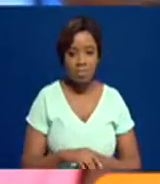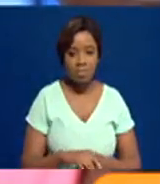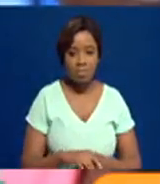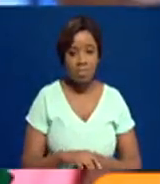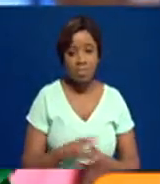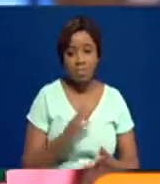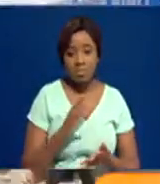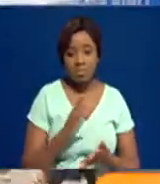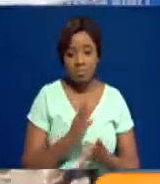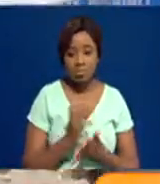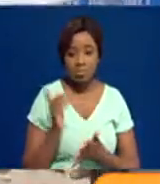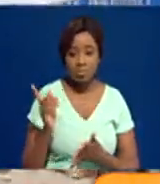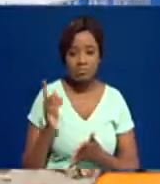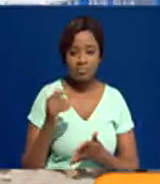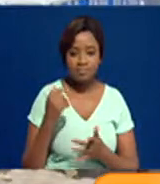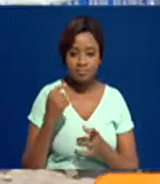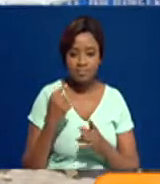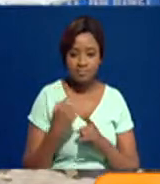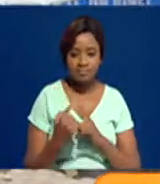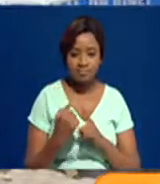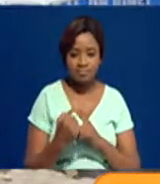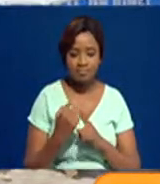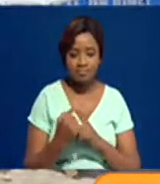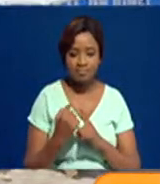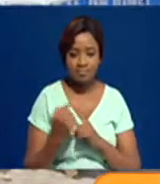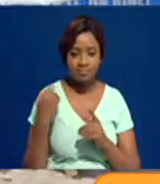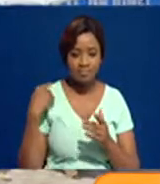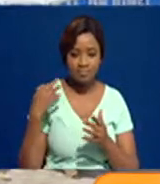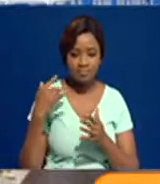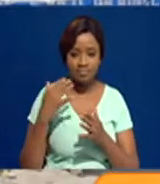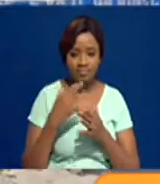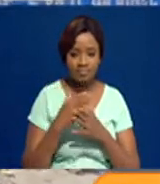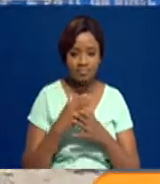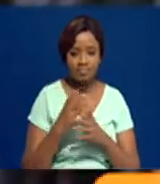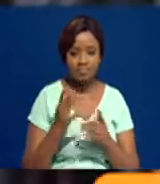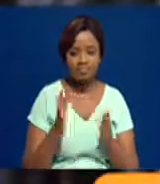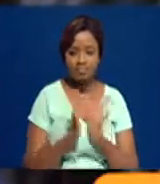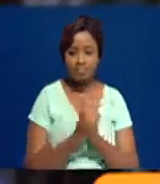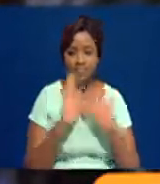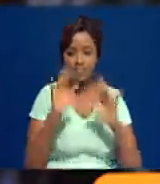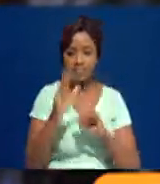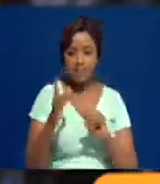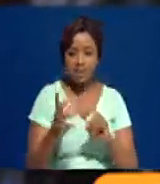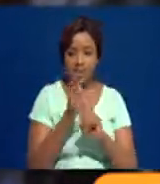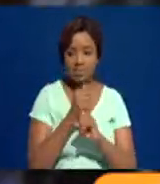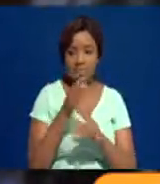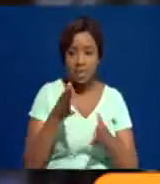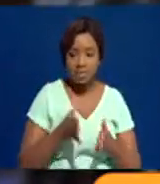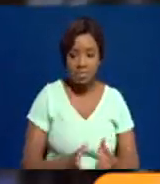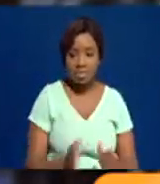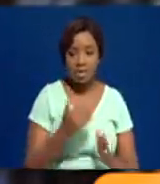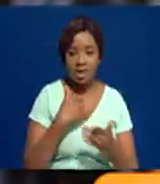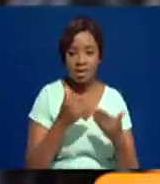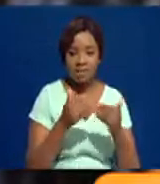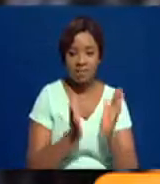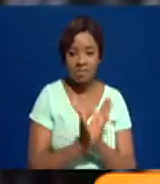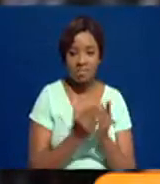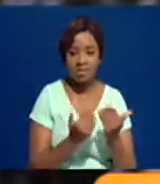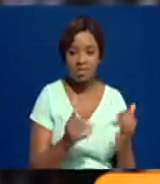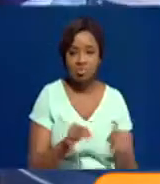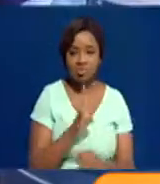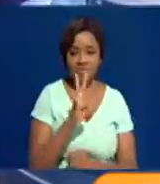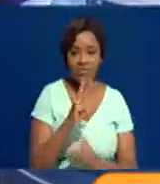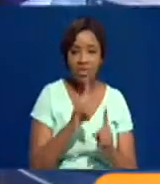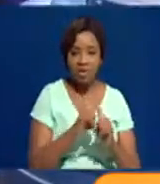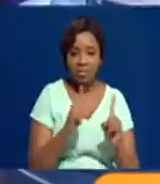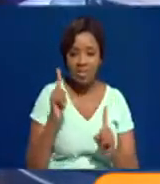tough. Tears rolled down her cheeks as she celebrated the achievement. Born in a family of four children, Shalo, who was